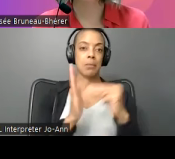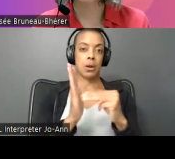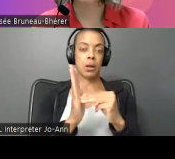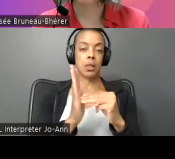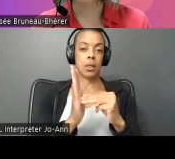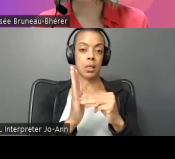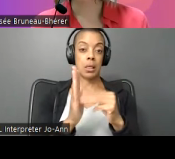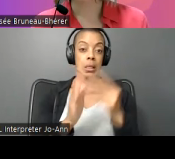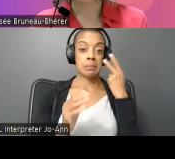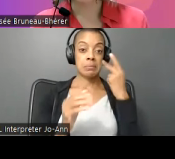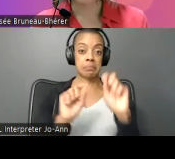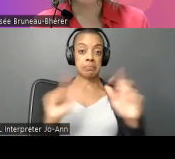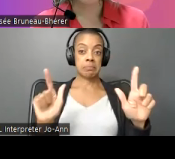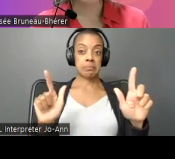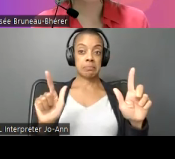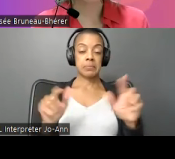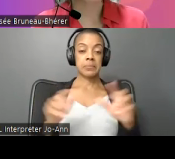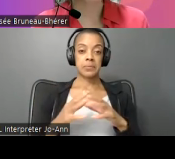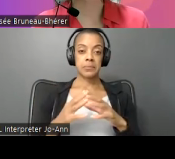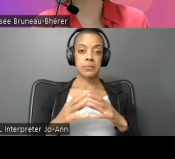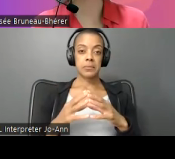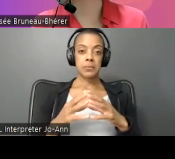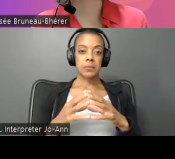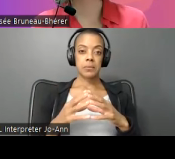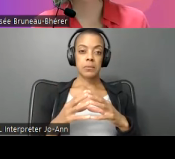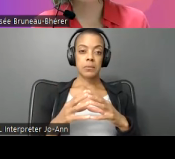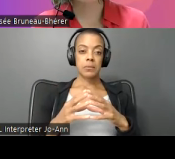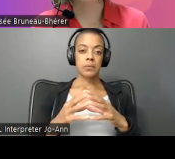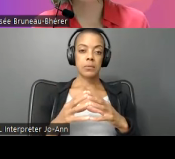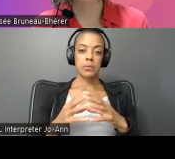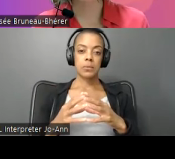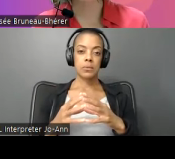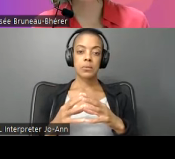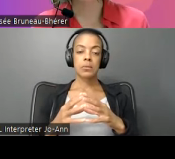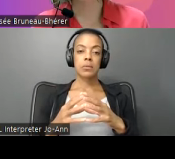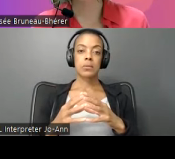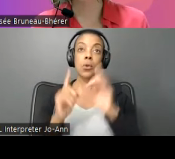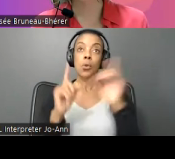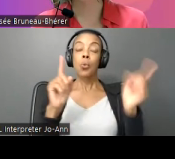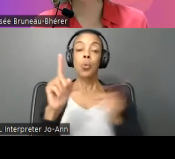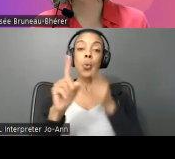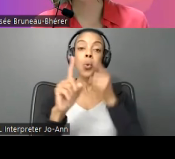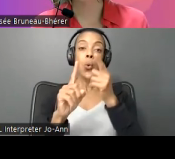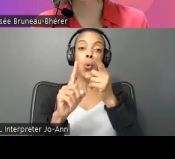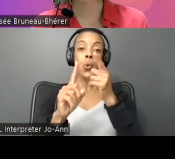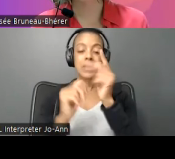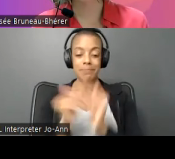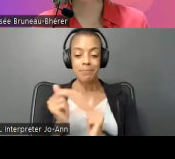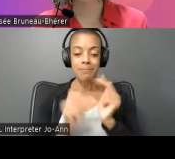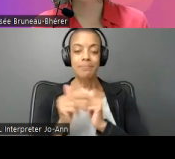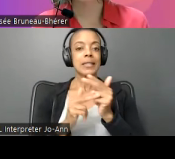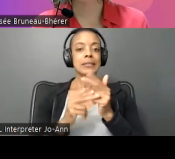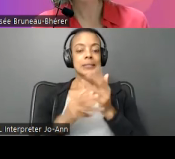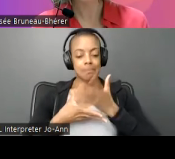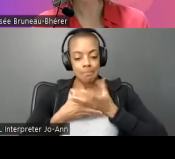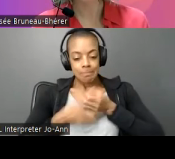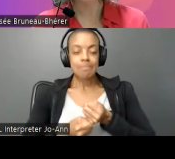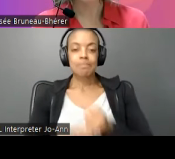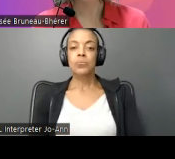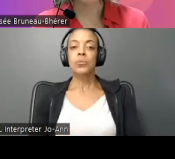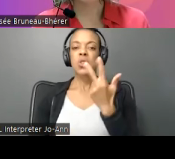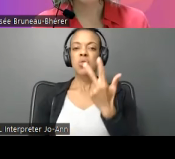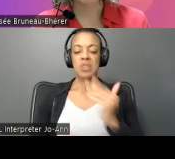It's a model that is aimed at building resilience through three important vectors that